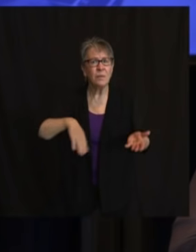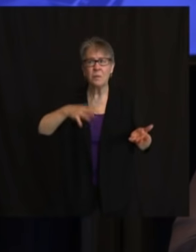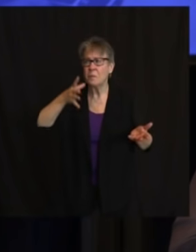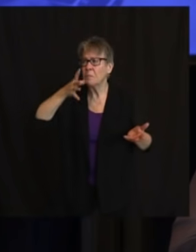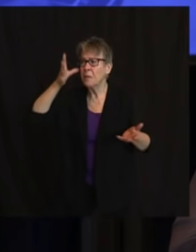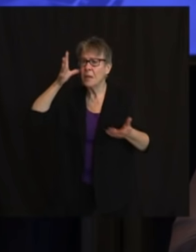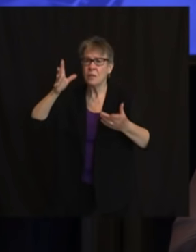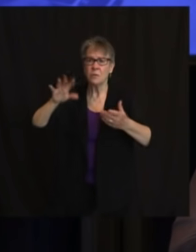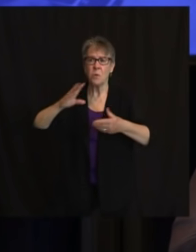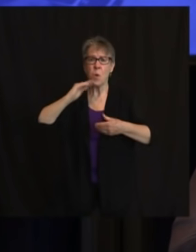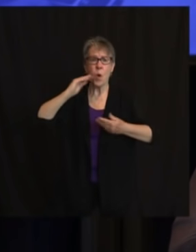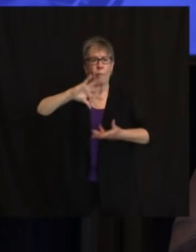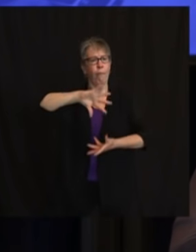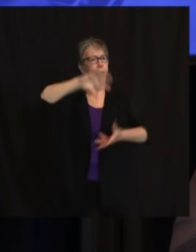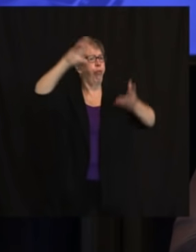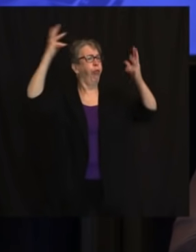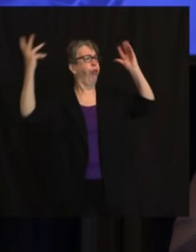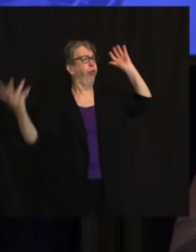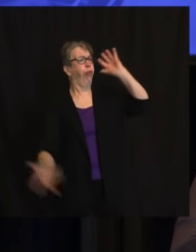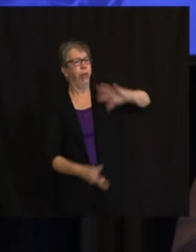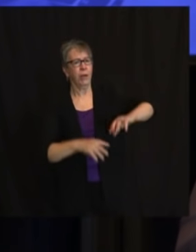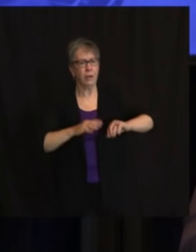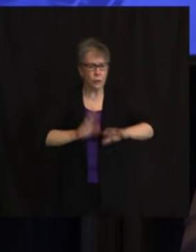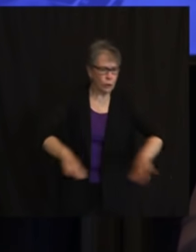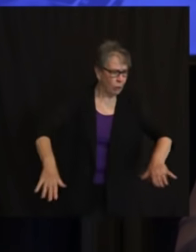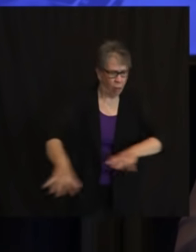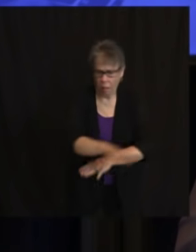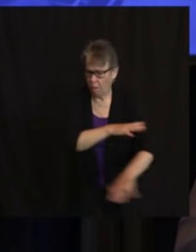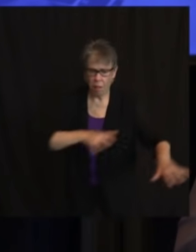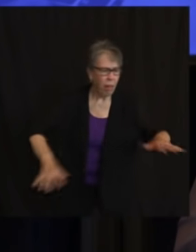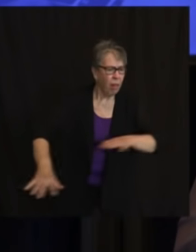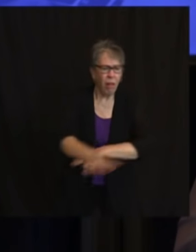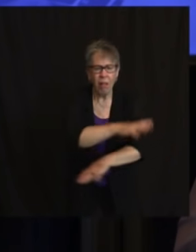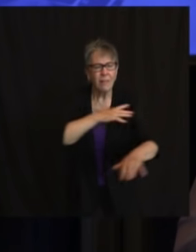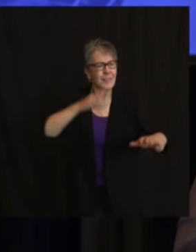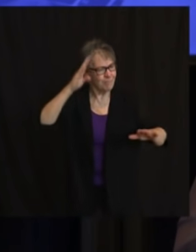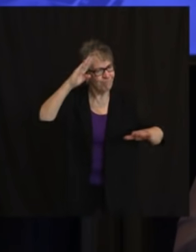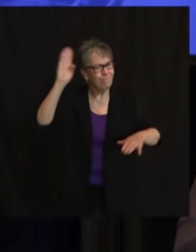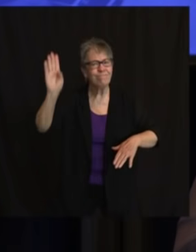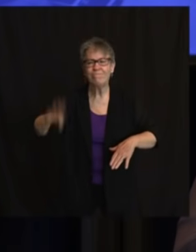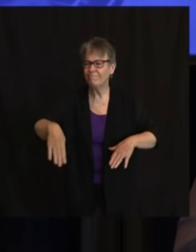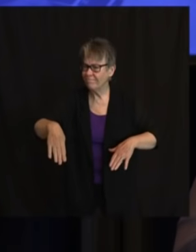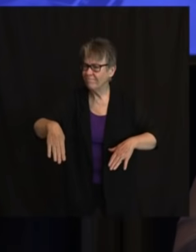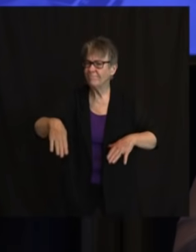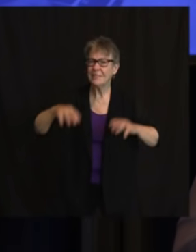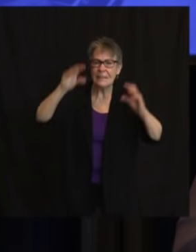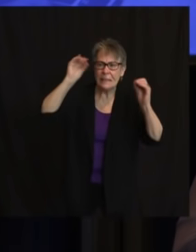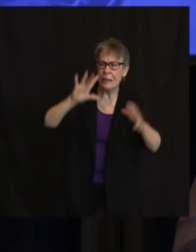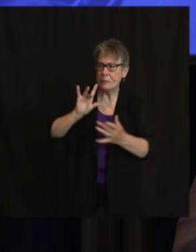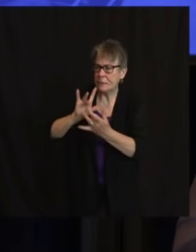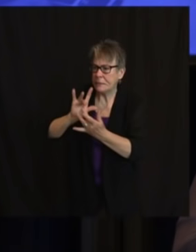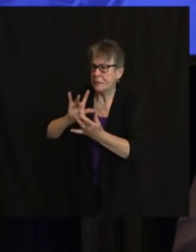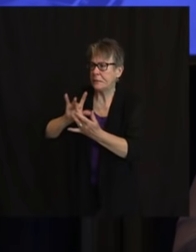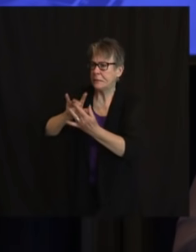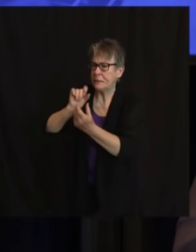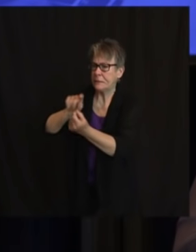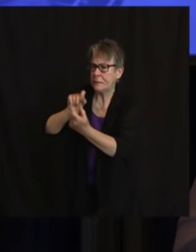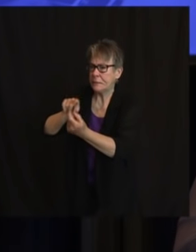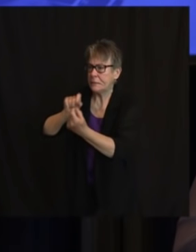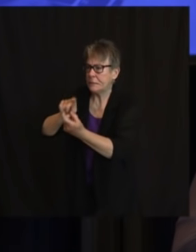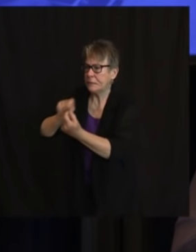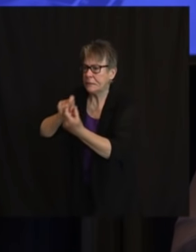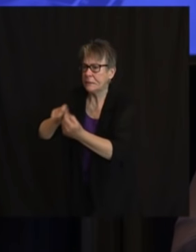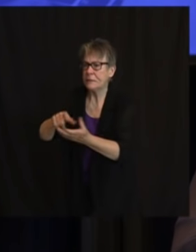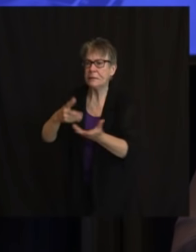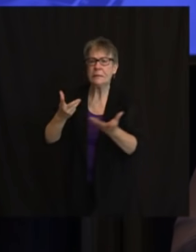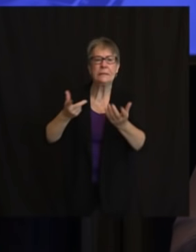remote instruction overnight, to all of our school district and leaders working around the clock to ensure that students of diverse needs